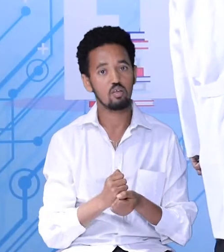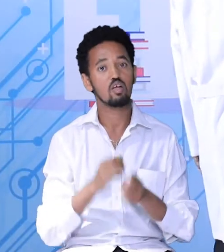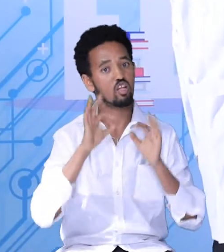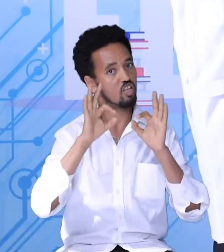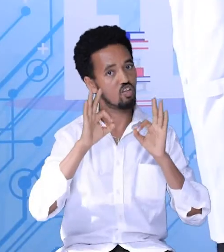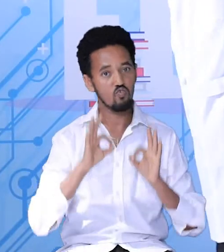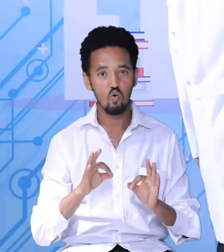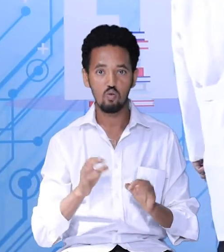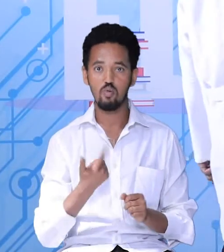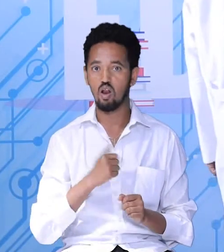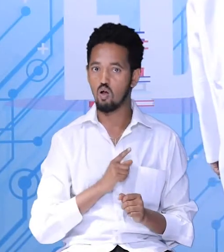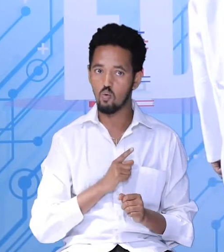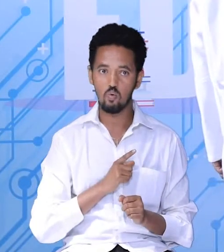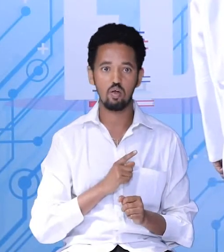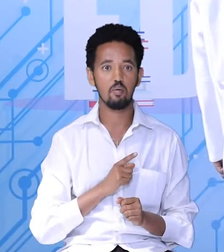formula, you may have